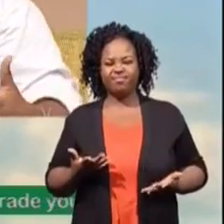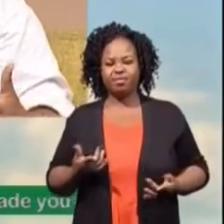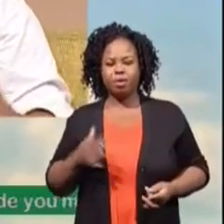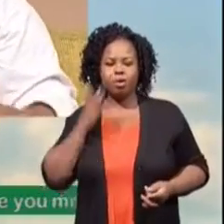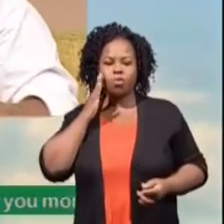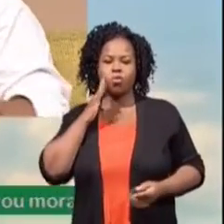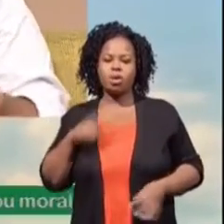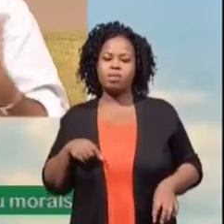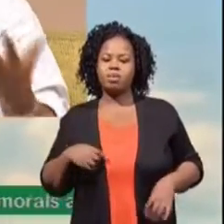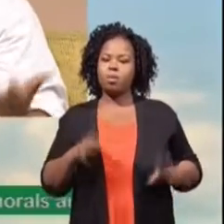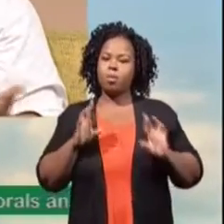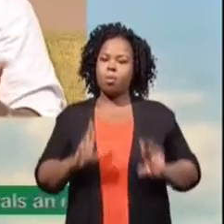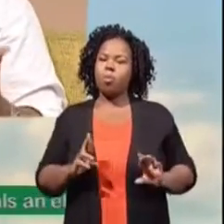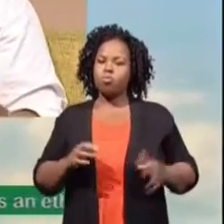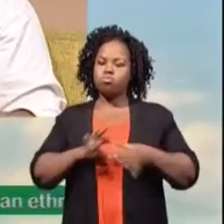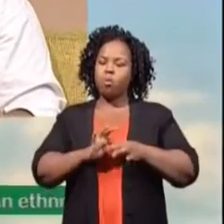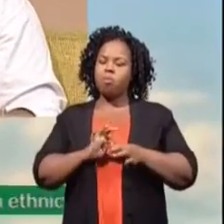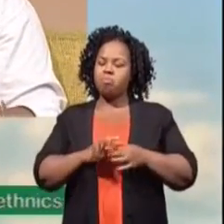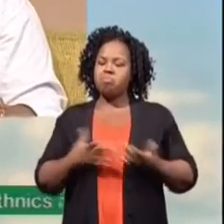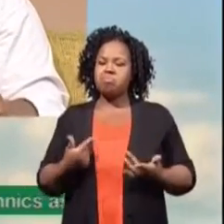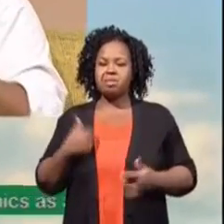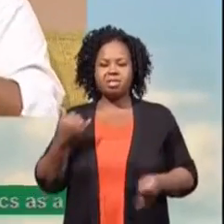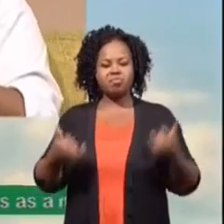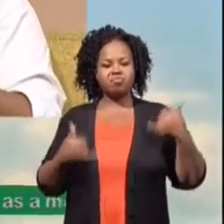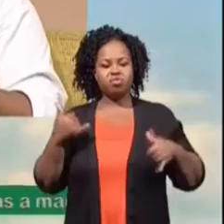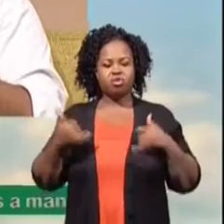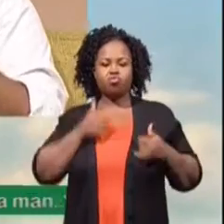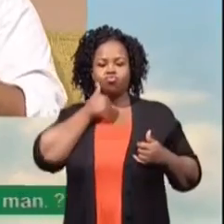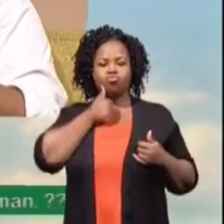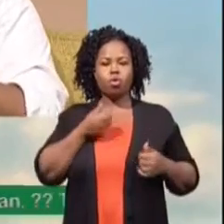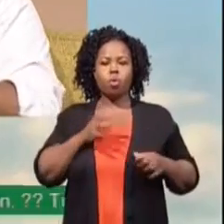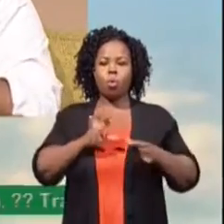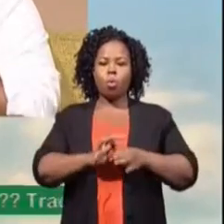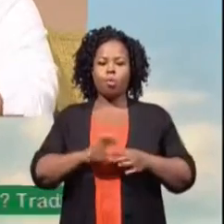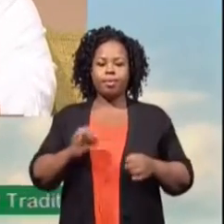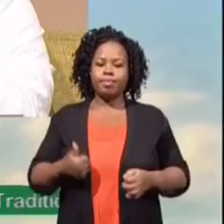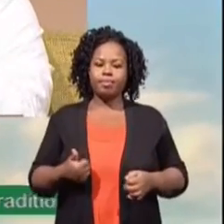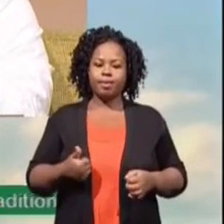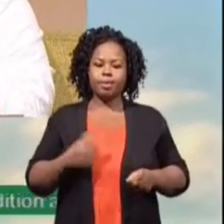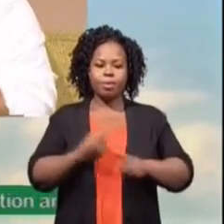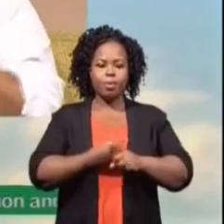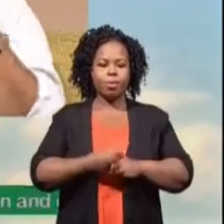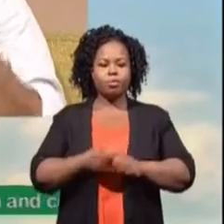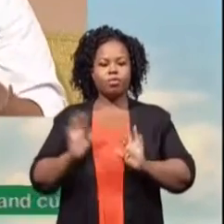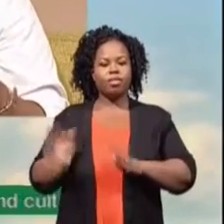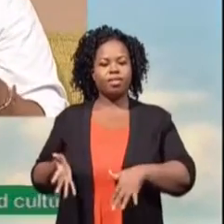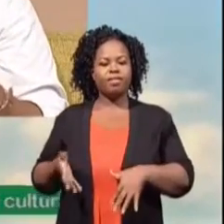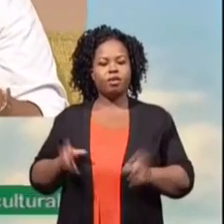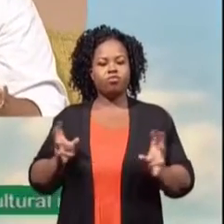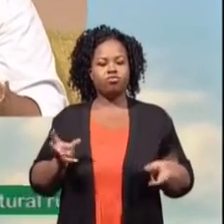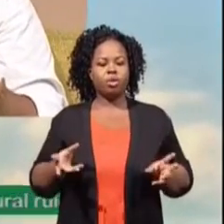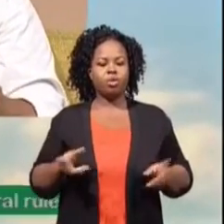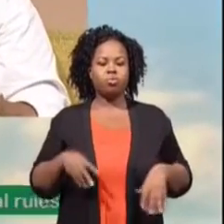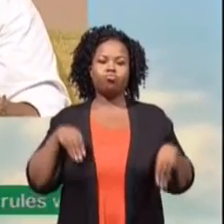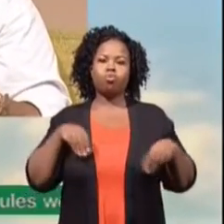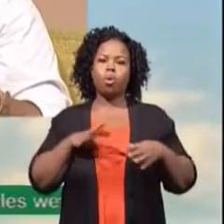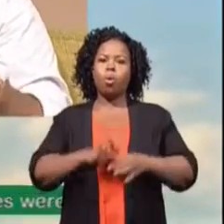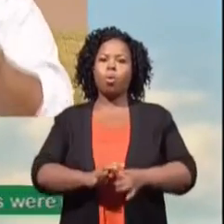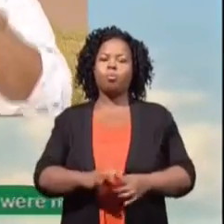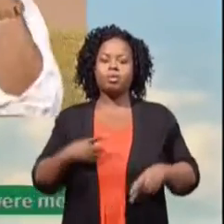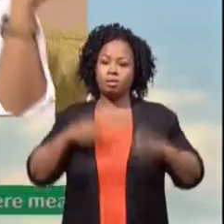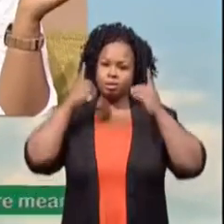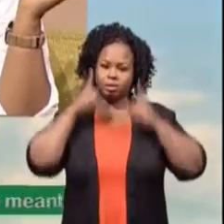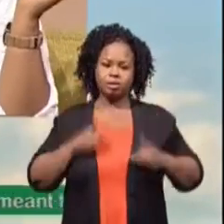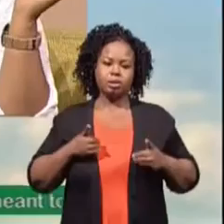to meet him, to enjoy him, to meet him, to meet him. So from there, I shared it, and then we made a decision